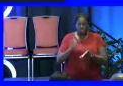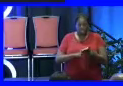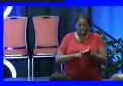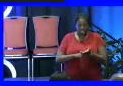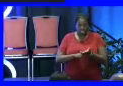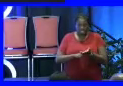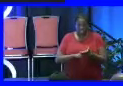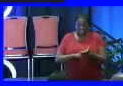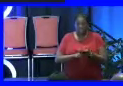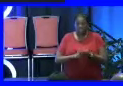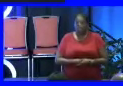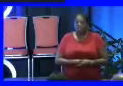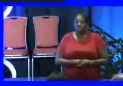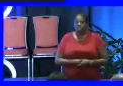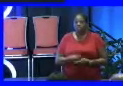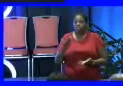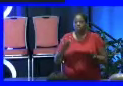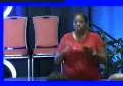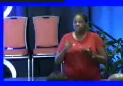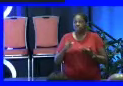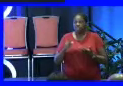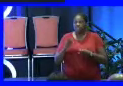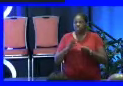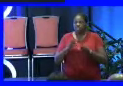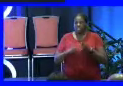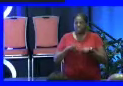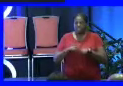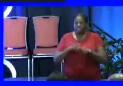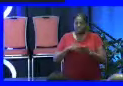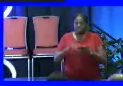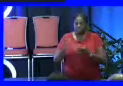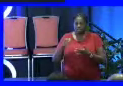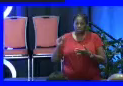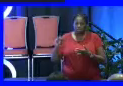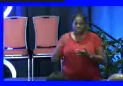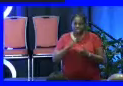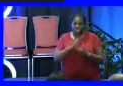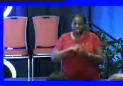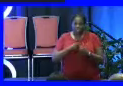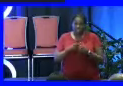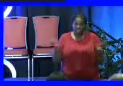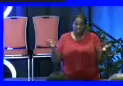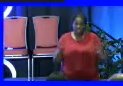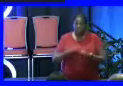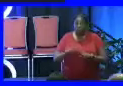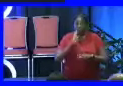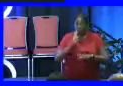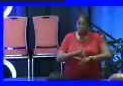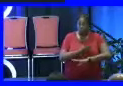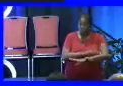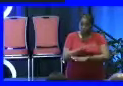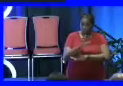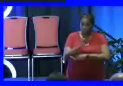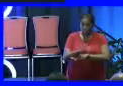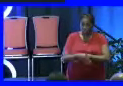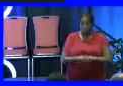in the data warehouse. Maybe 20 the last time I checked. Sorry, Massachusetts, that I outed us. We're going to work on this